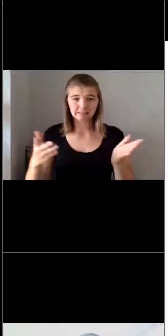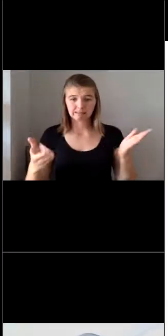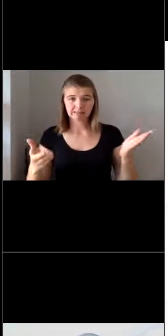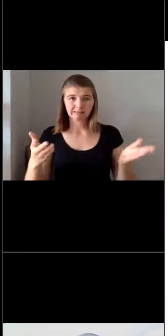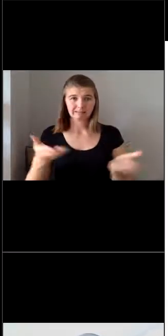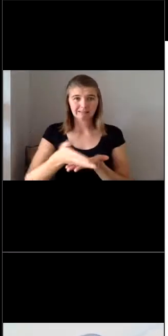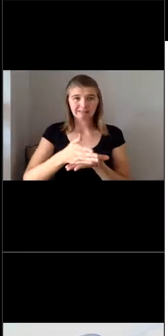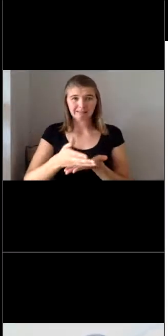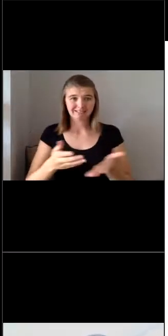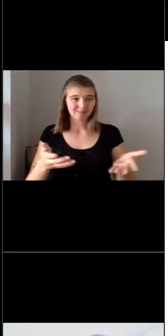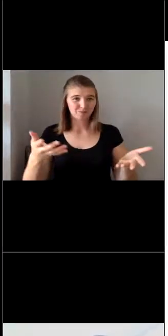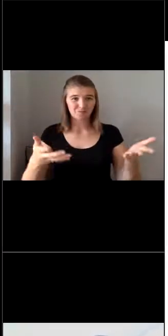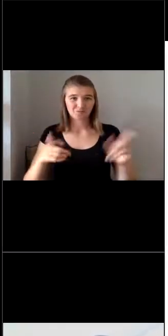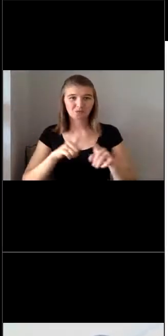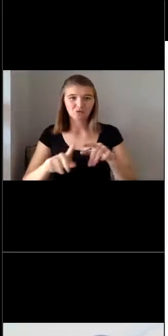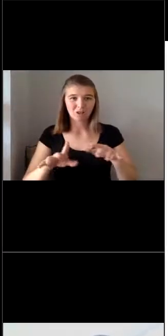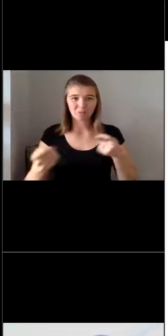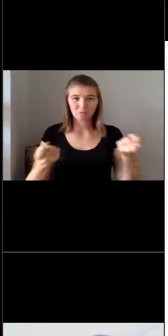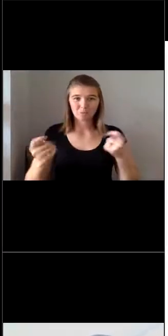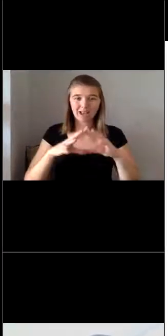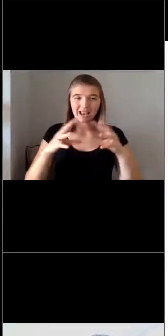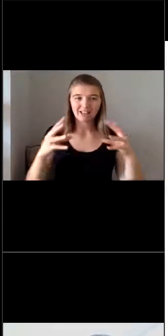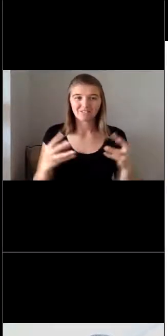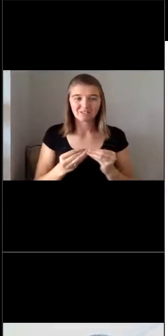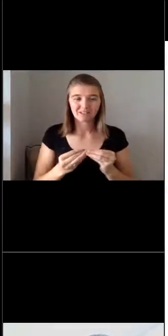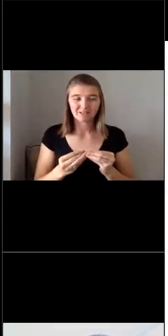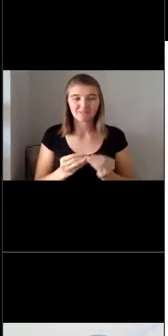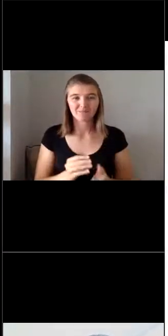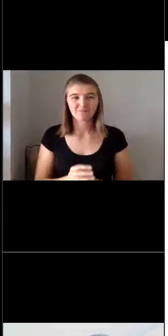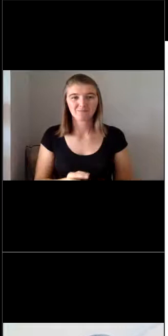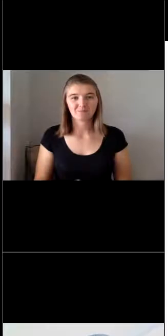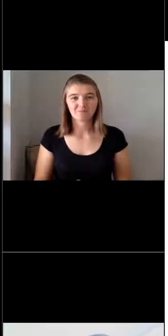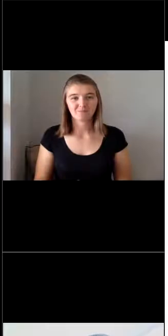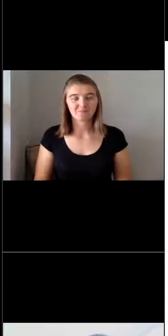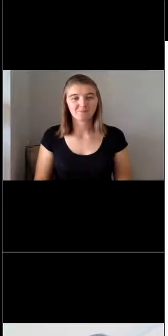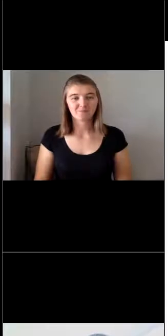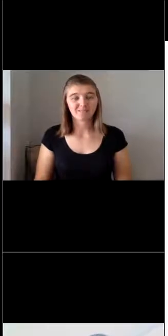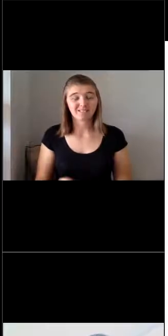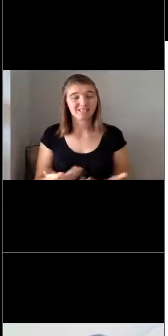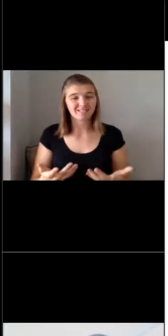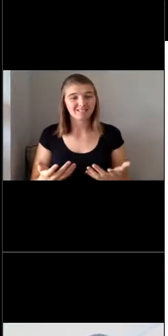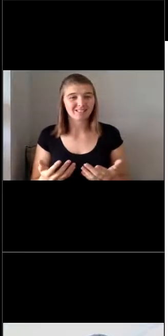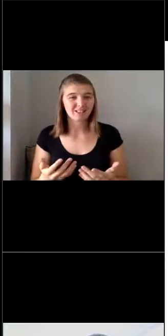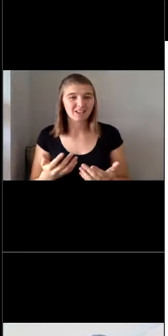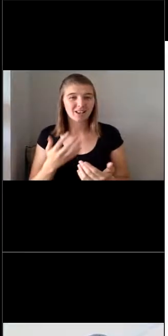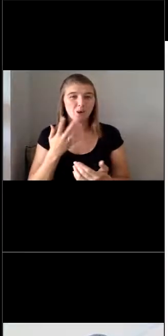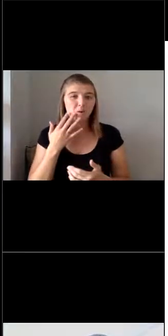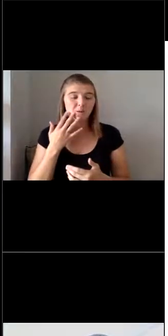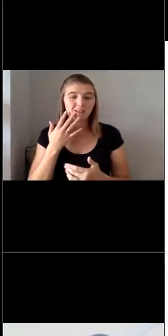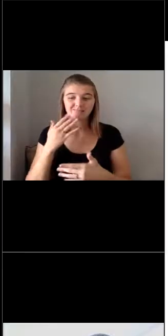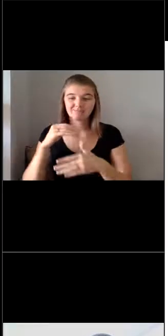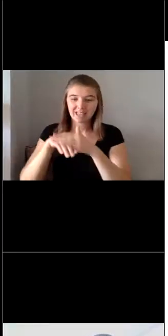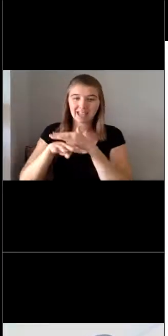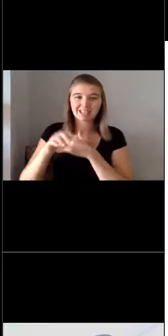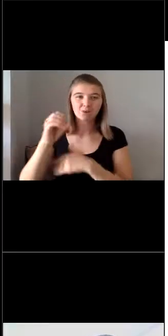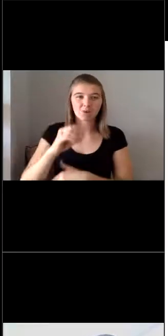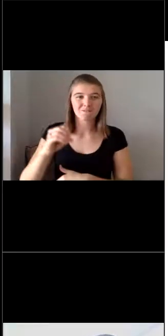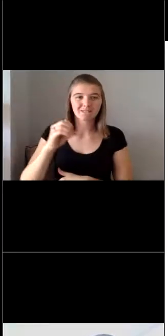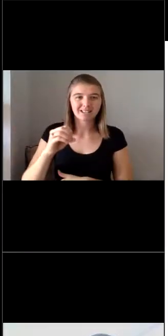that I should call out is when we are in the office environment, it's easier to spot